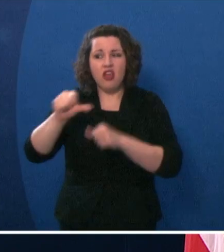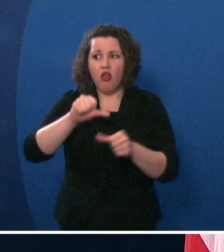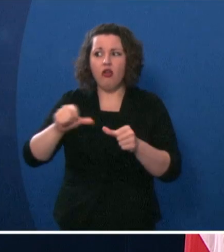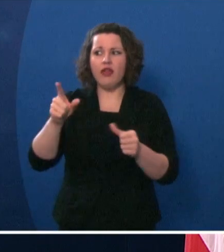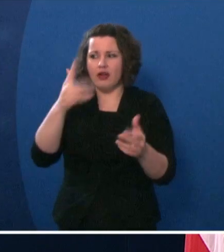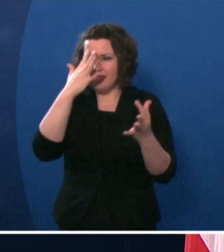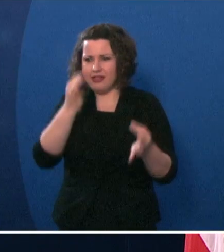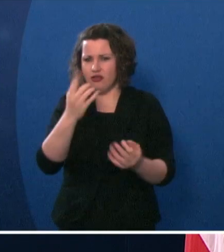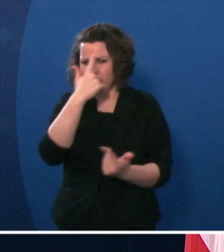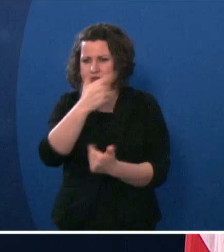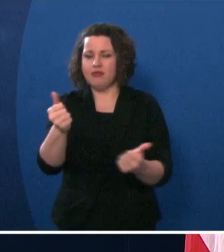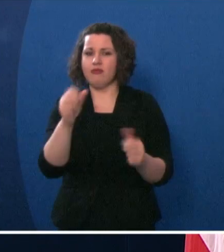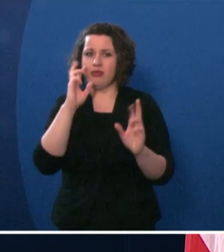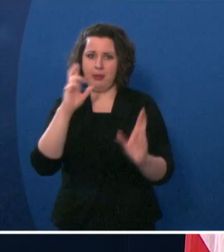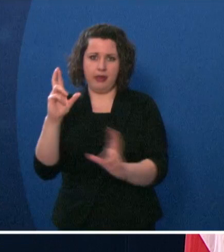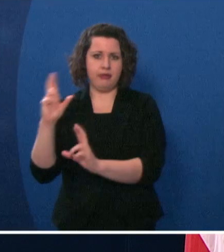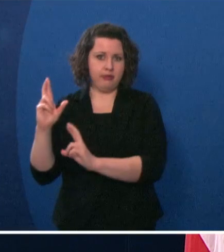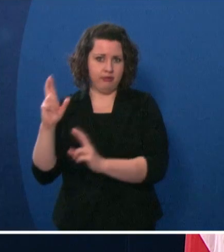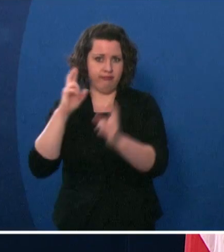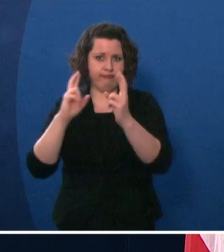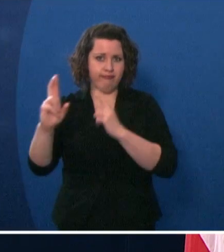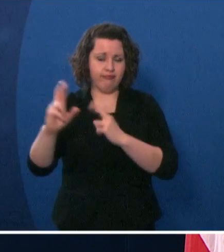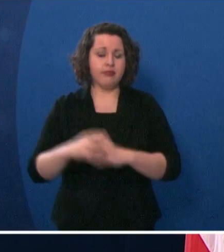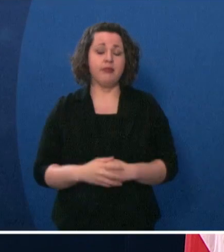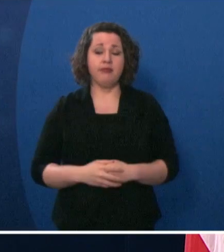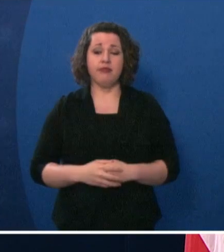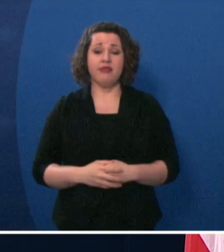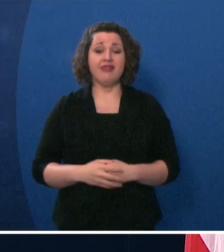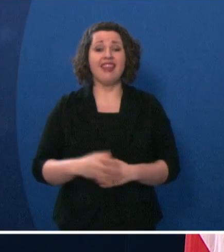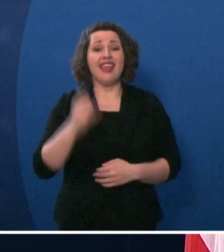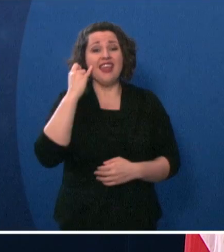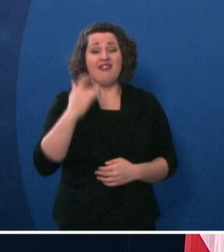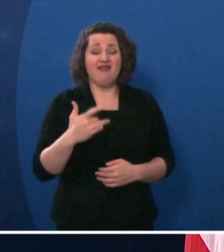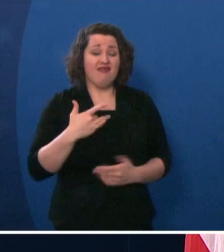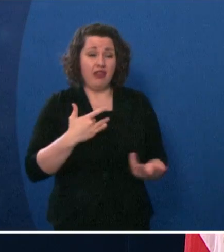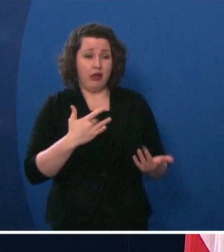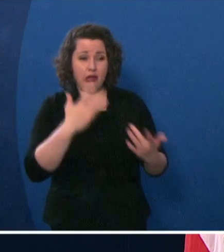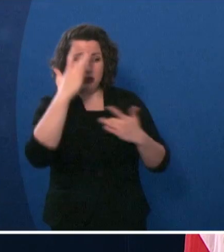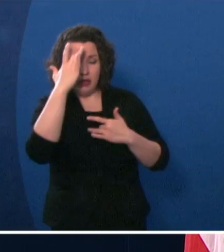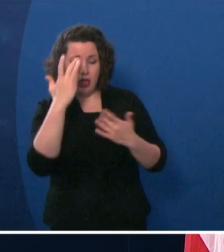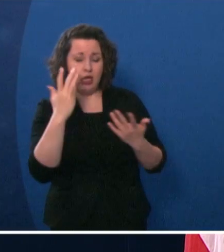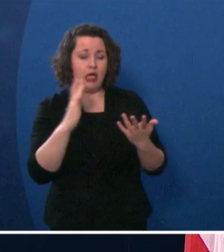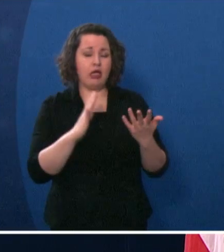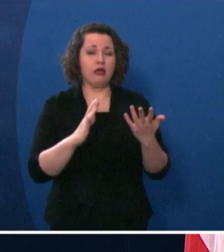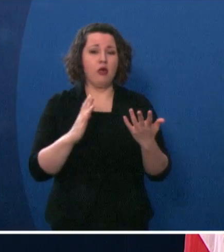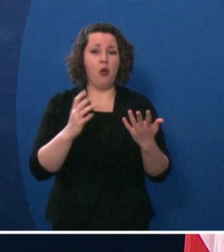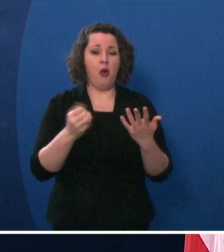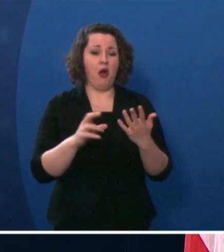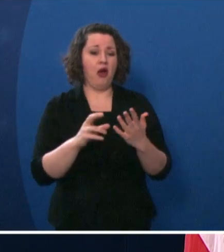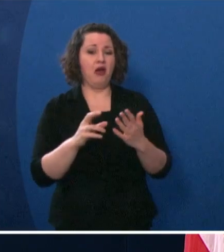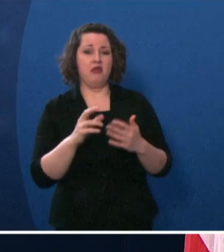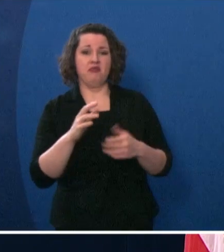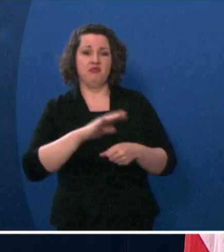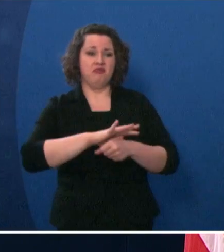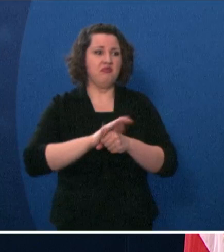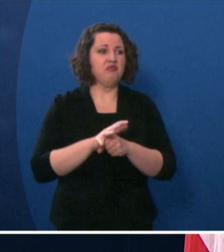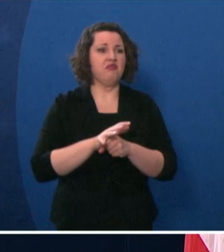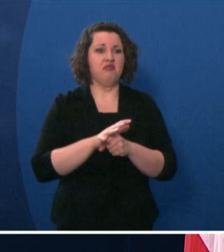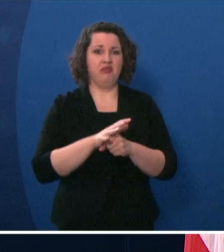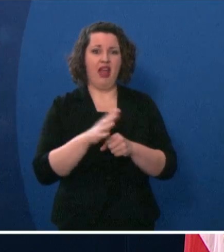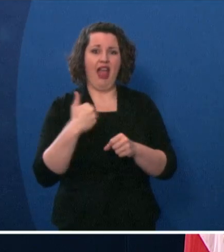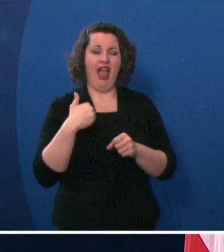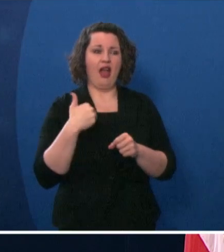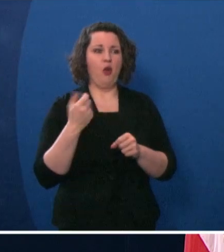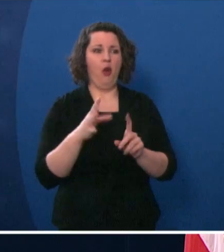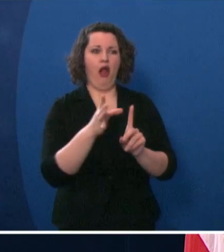individual decisions and needs. And again, if you're not feeling well, or if you've been diagnosed or in close contact with anyone who has been diagnosed